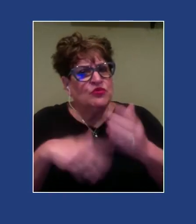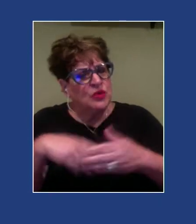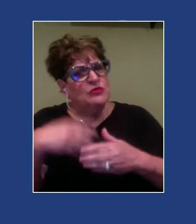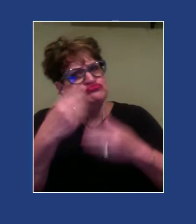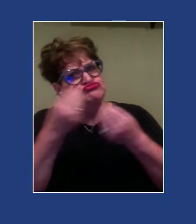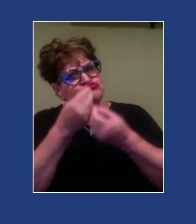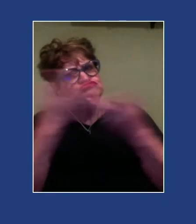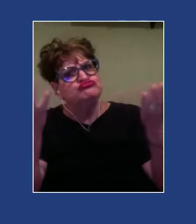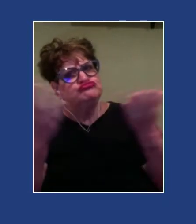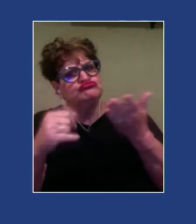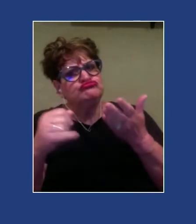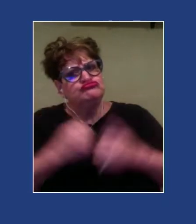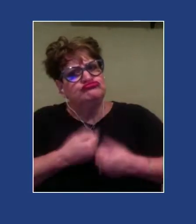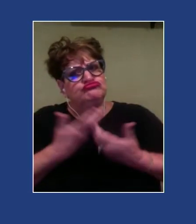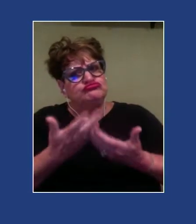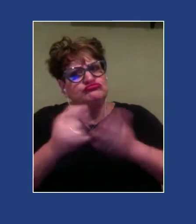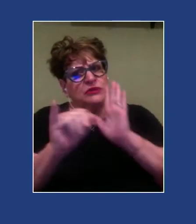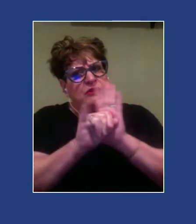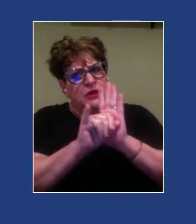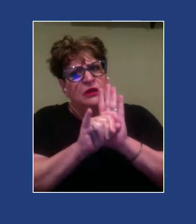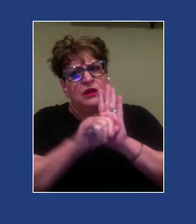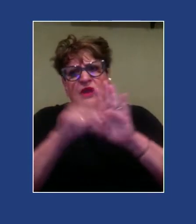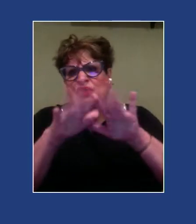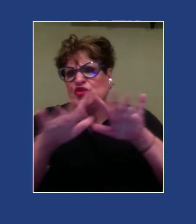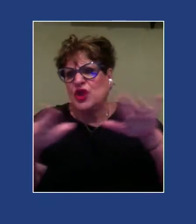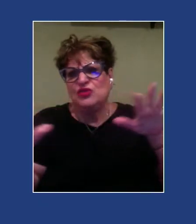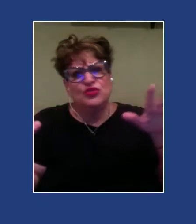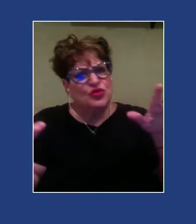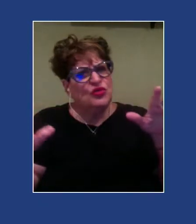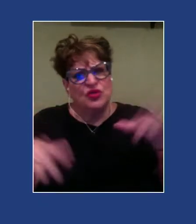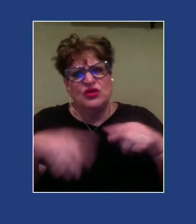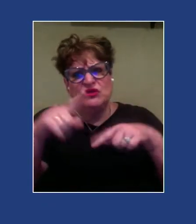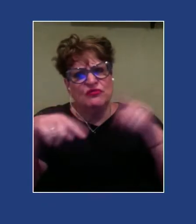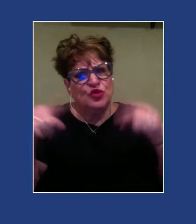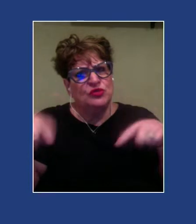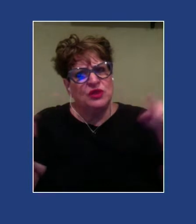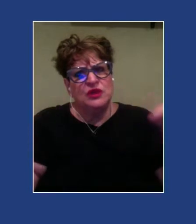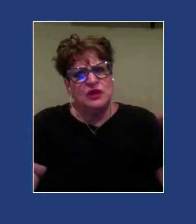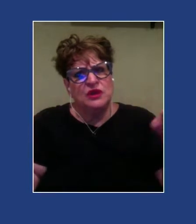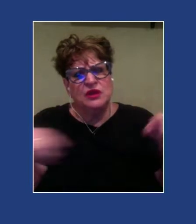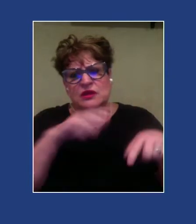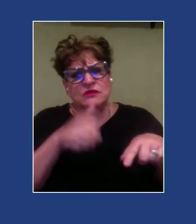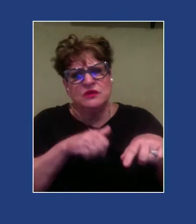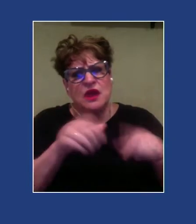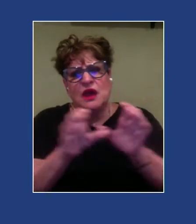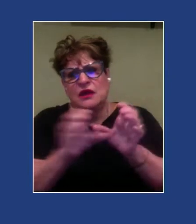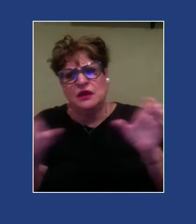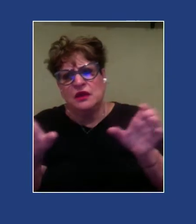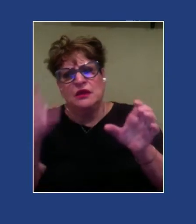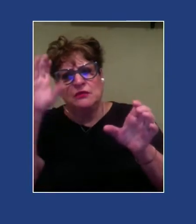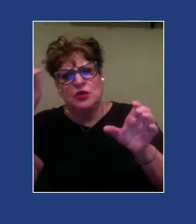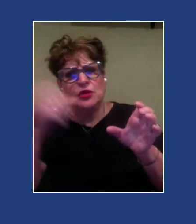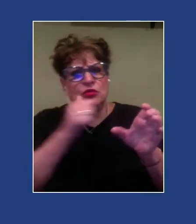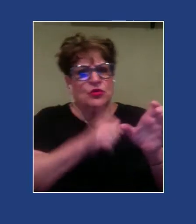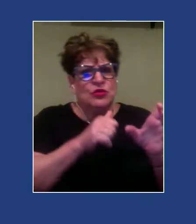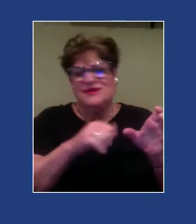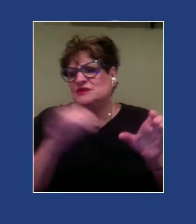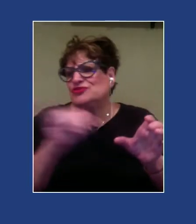a natural diversity in gender that exists among humans. It's not a binary construct the same way height isn't a binary